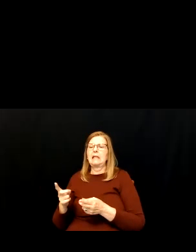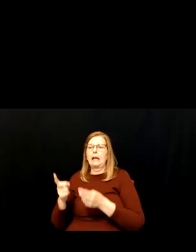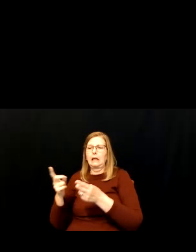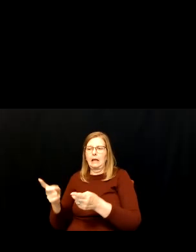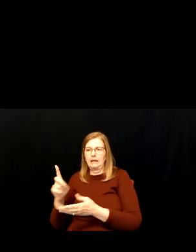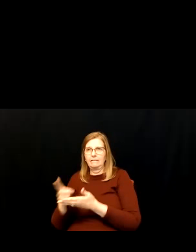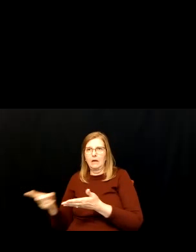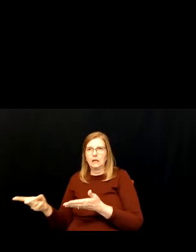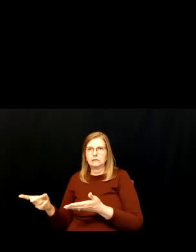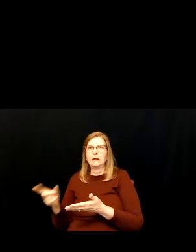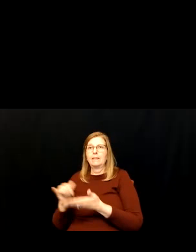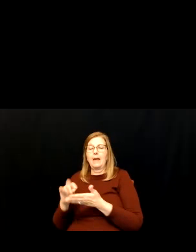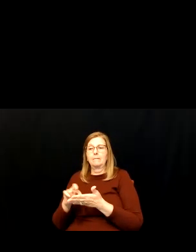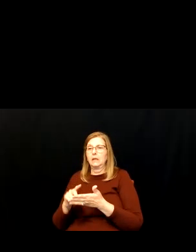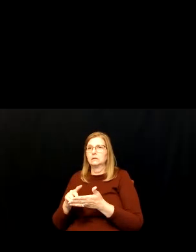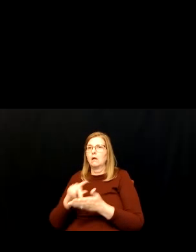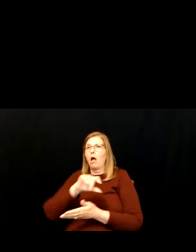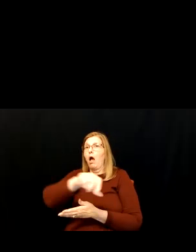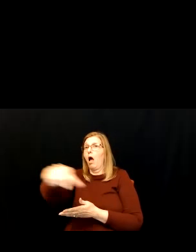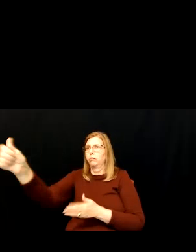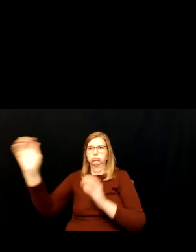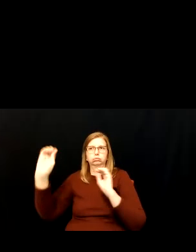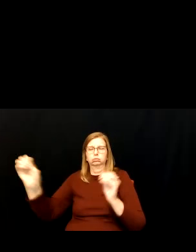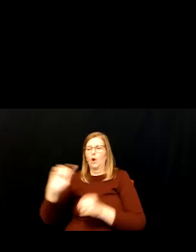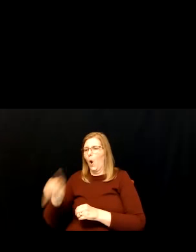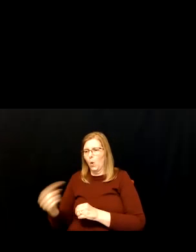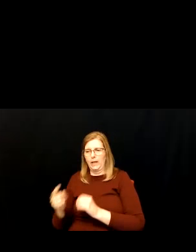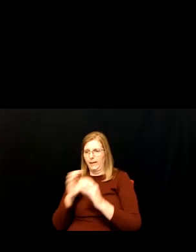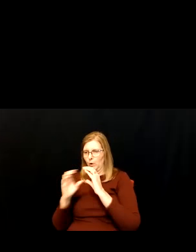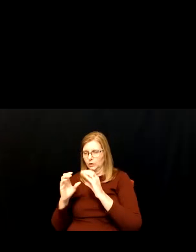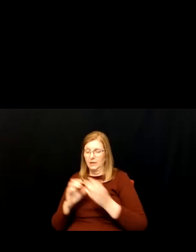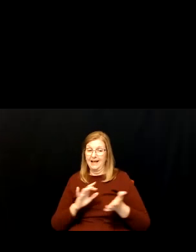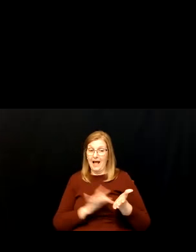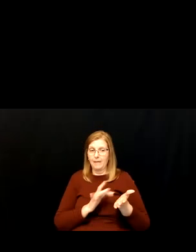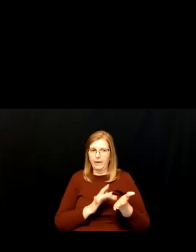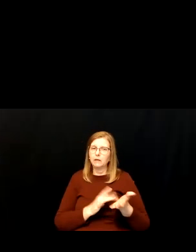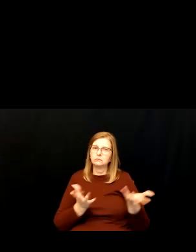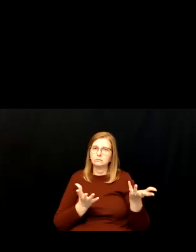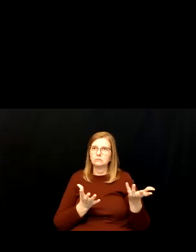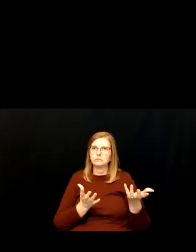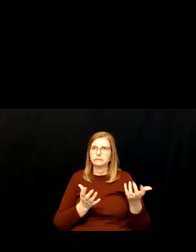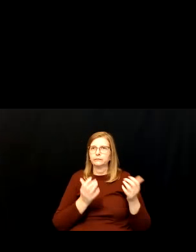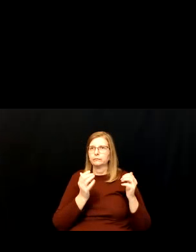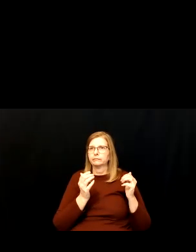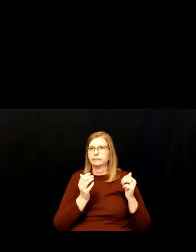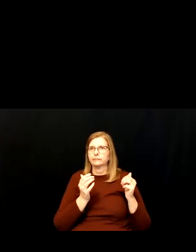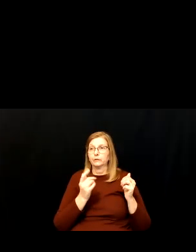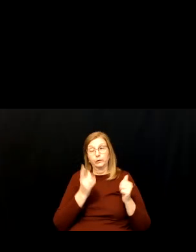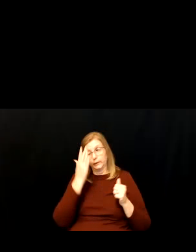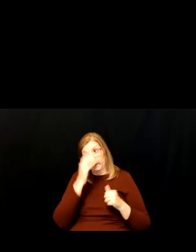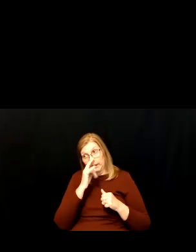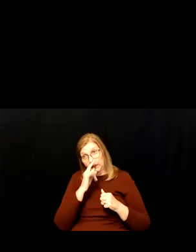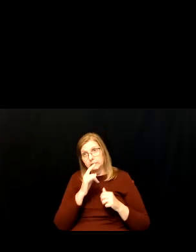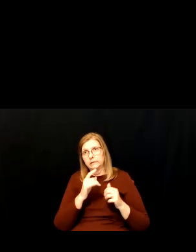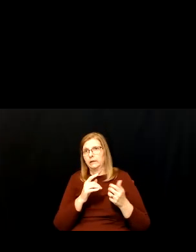means nothing else is on it except the communication part of it, where the iPad, we all know, if you, boy, and especially kids,